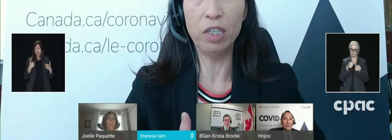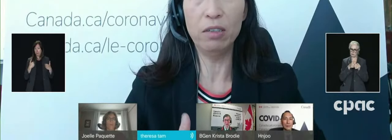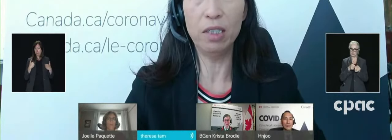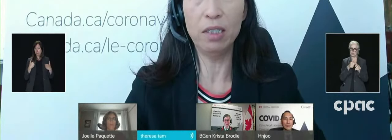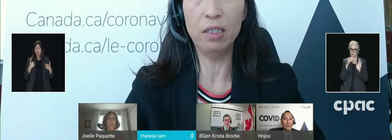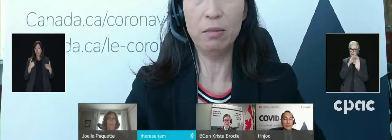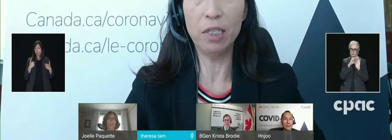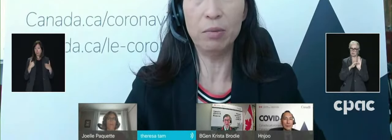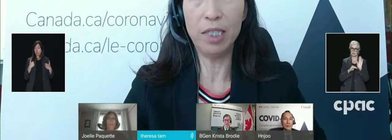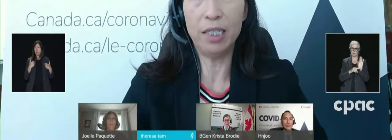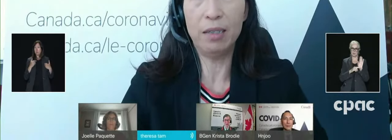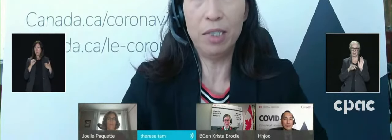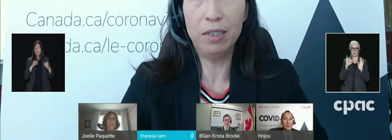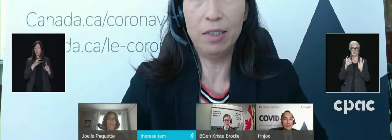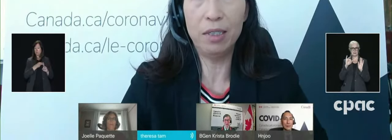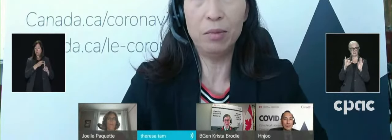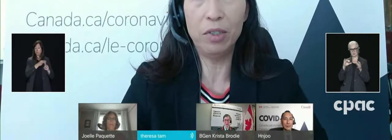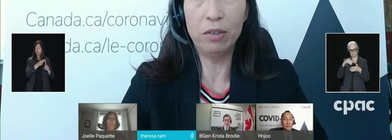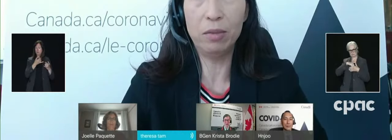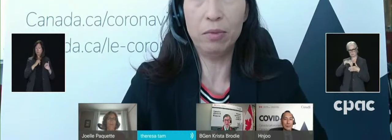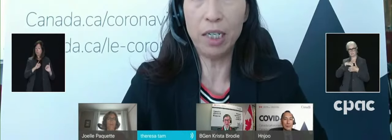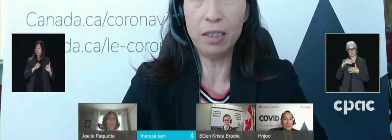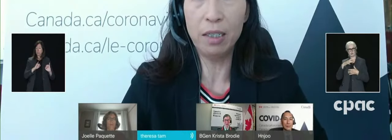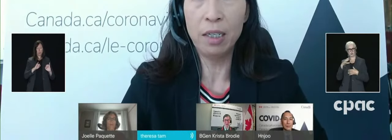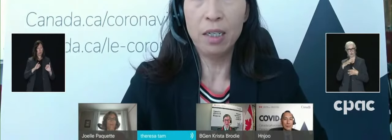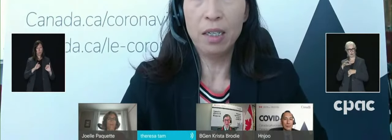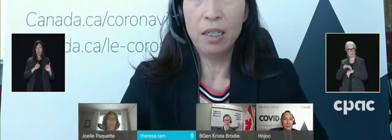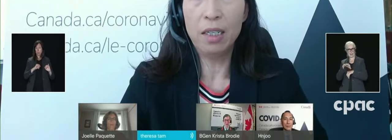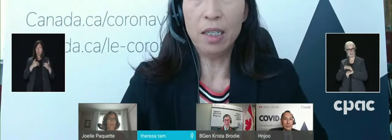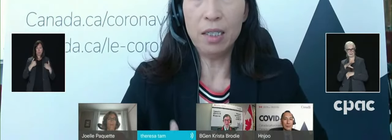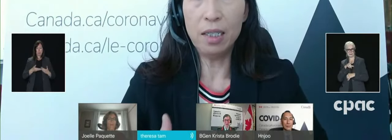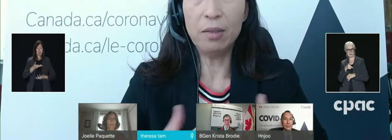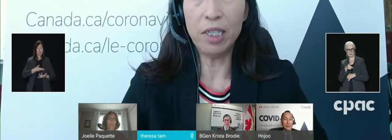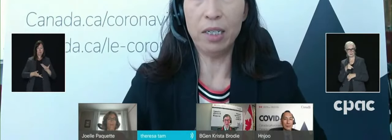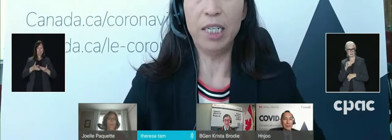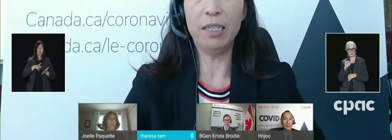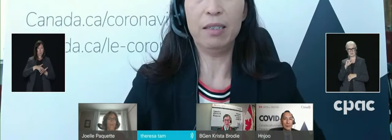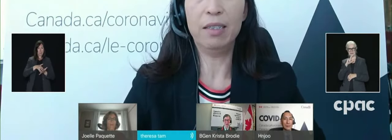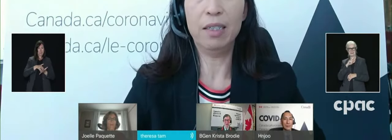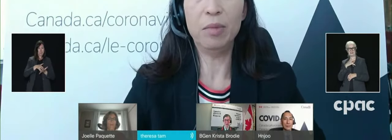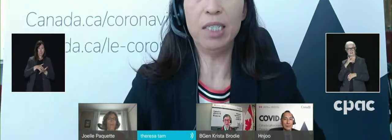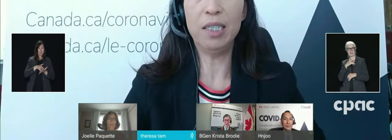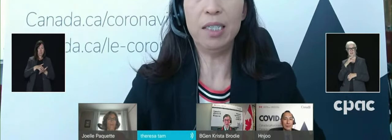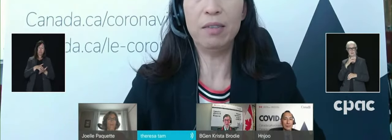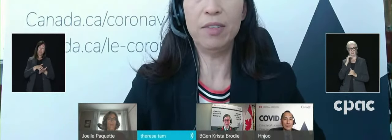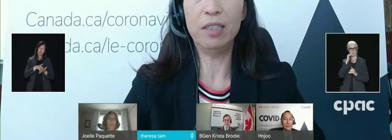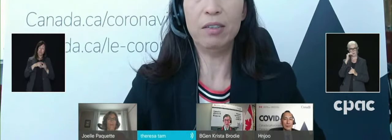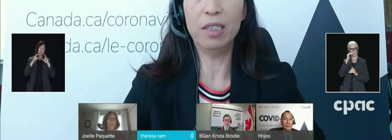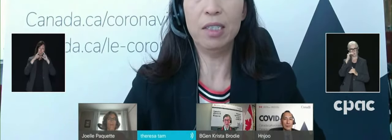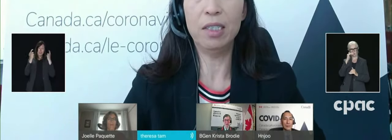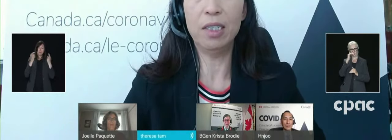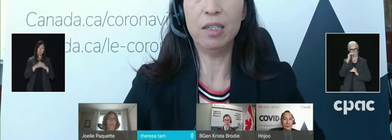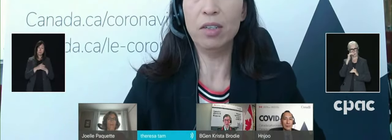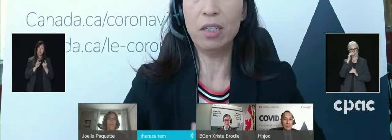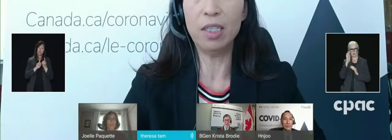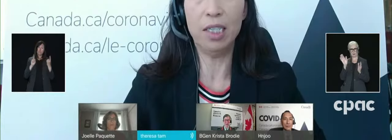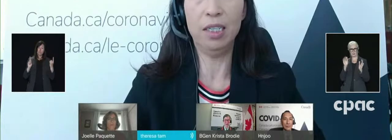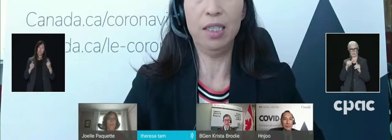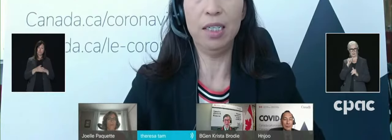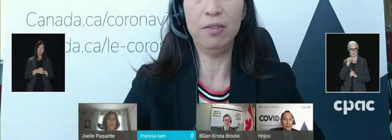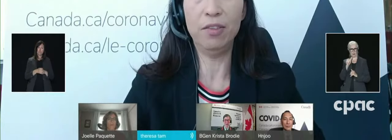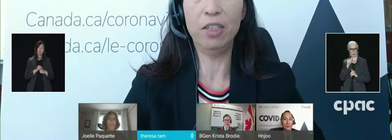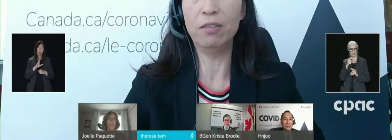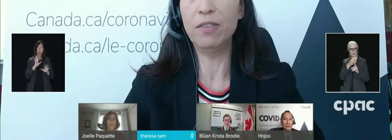with 2 doses, you're well protected because you're immunosuppressed, then consider wearing a mask and maintain that physical distancing, or